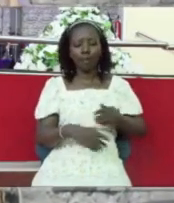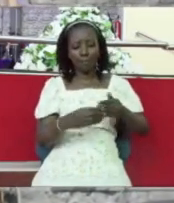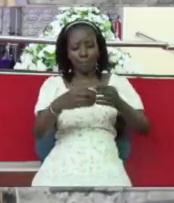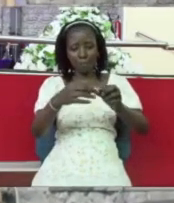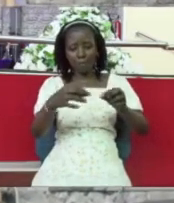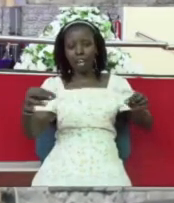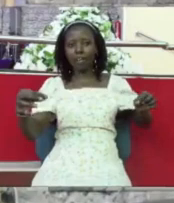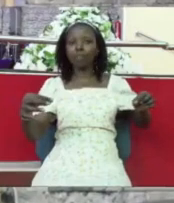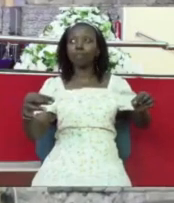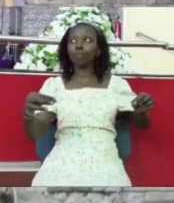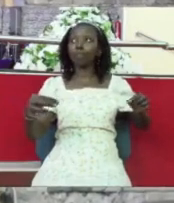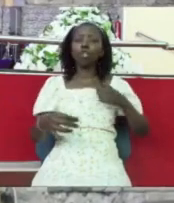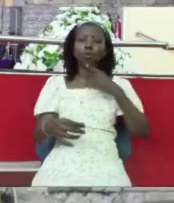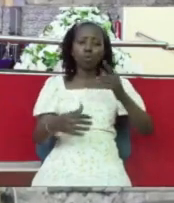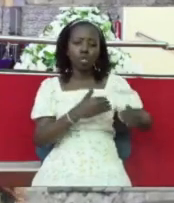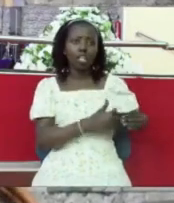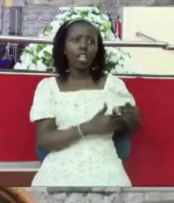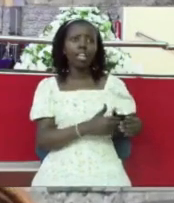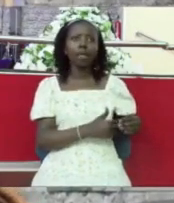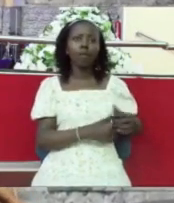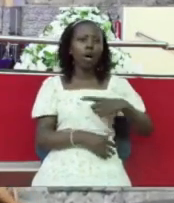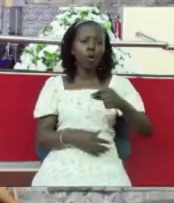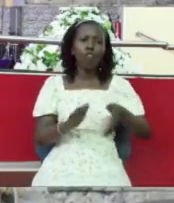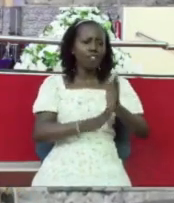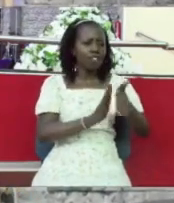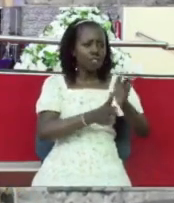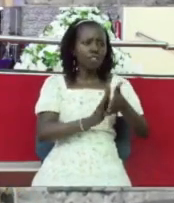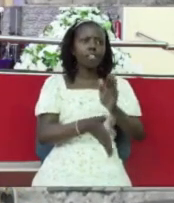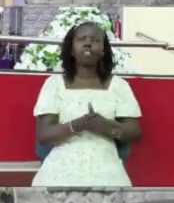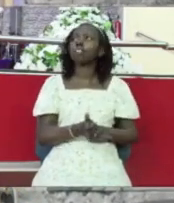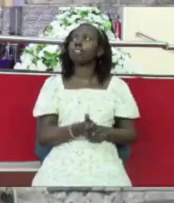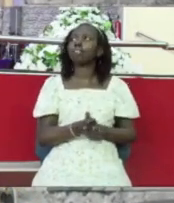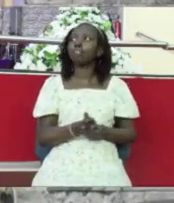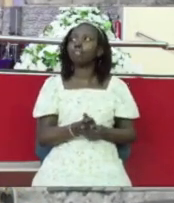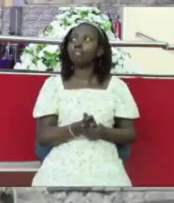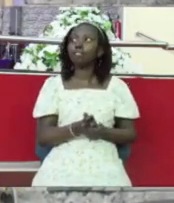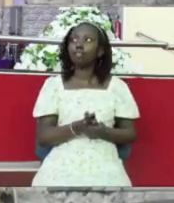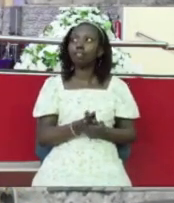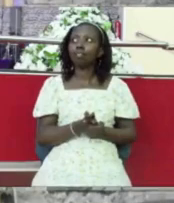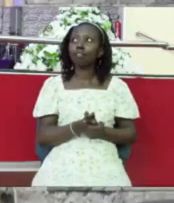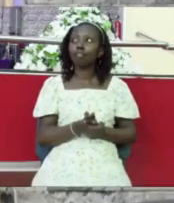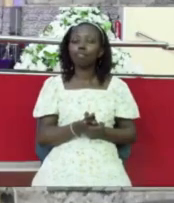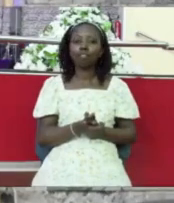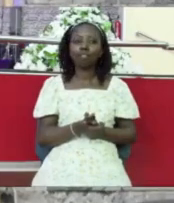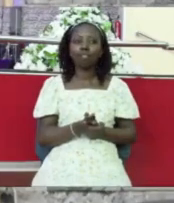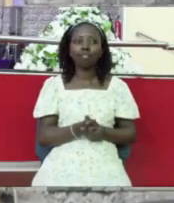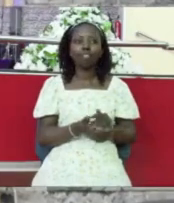unapika foleni, you tell your neighbor, please go first. Unaambia jirani yako, wewe enda mbele yangu. That is